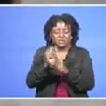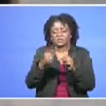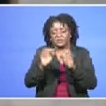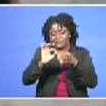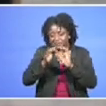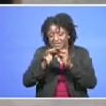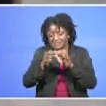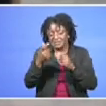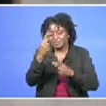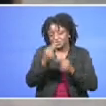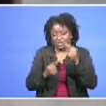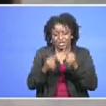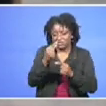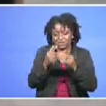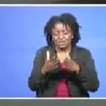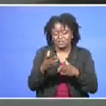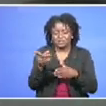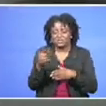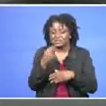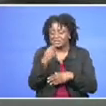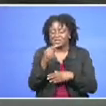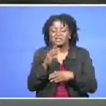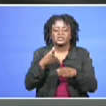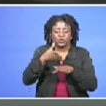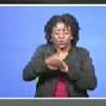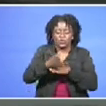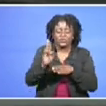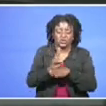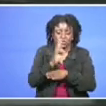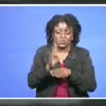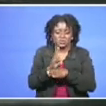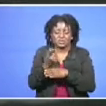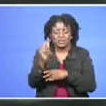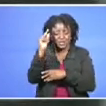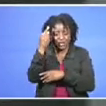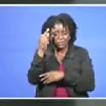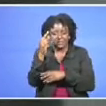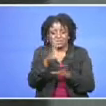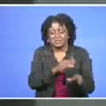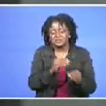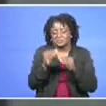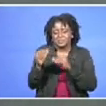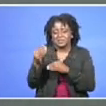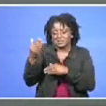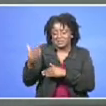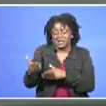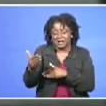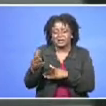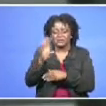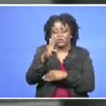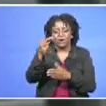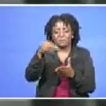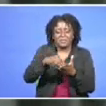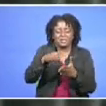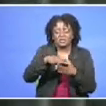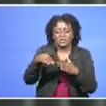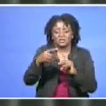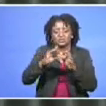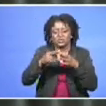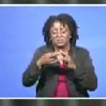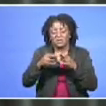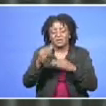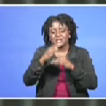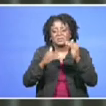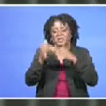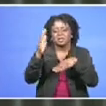generator, which she acknowledged is being overused. Ambrista said the government has set aside some $4 million to repair the building on Gladstone